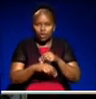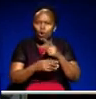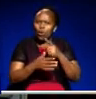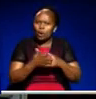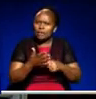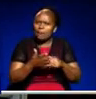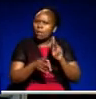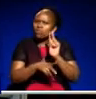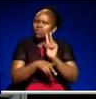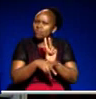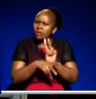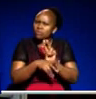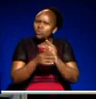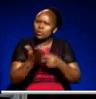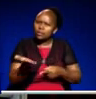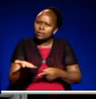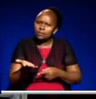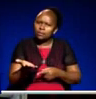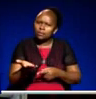about verbs, Lana?